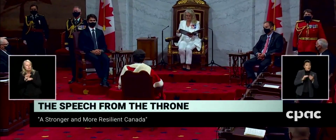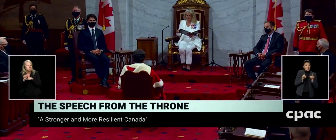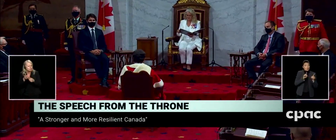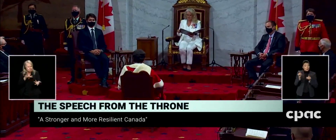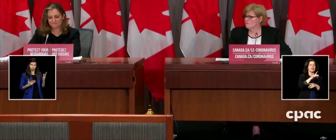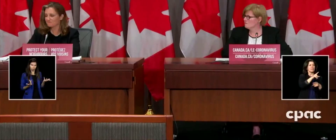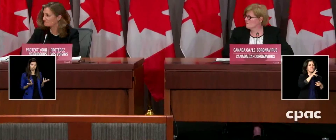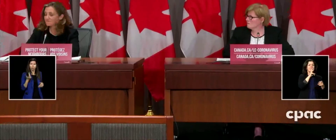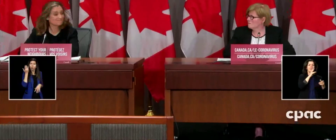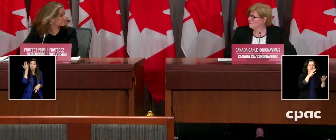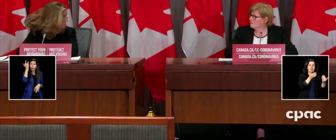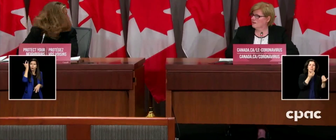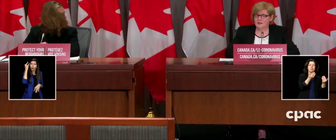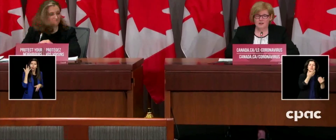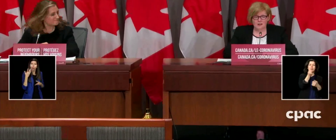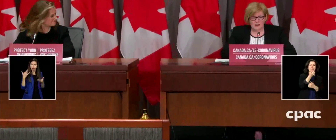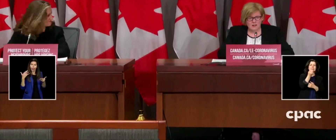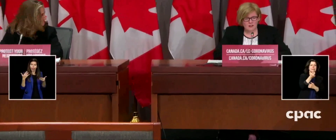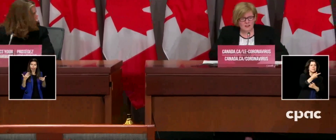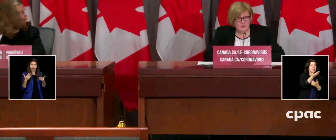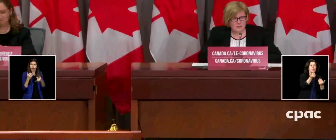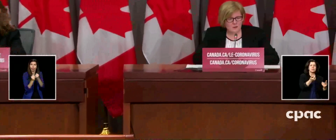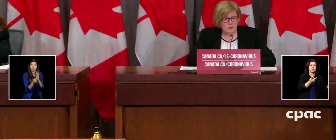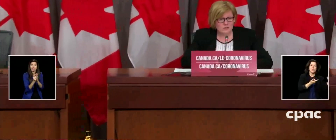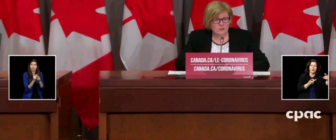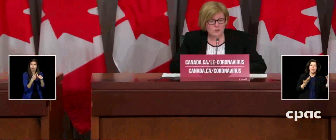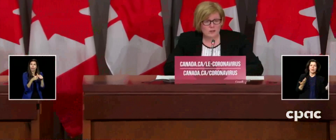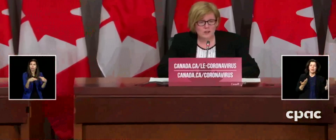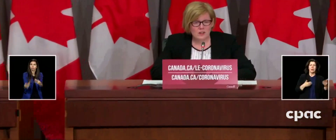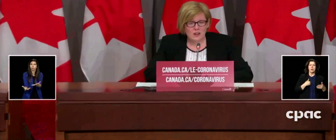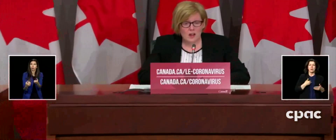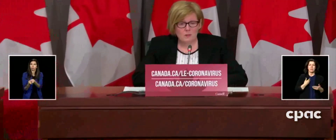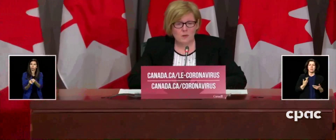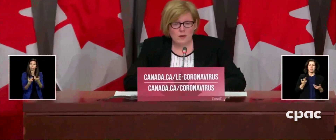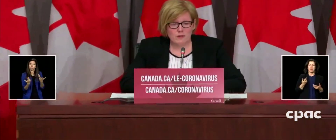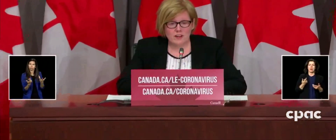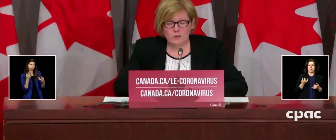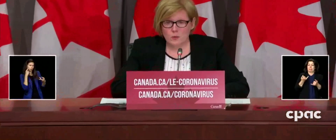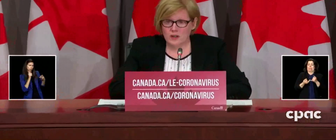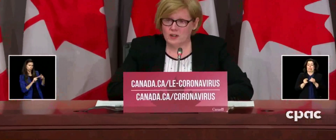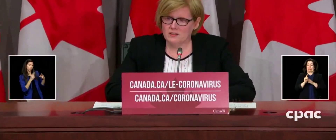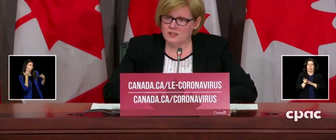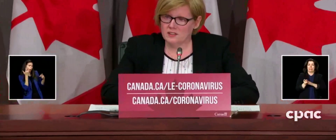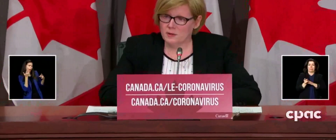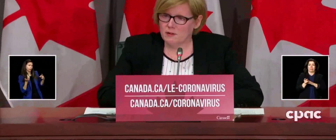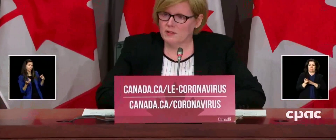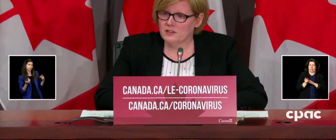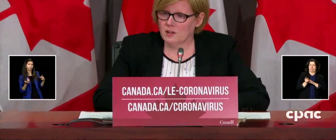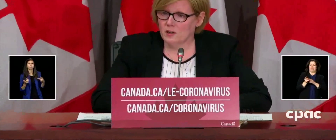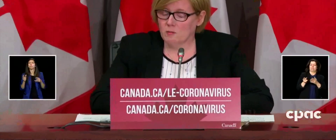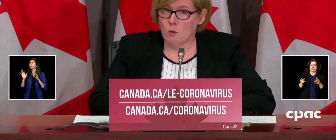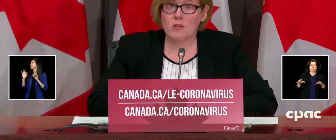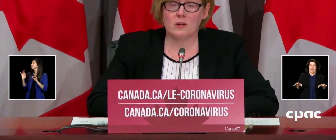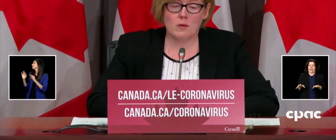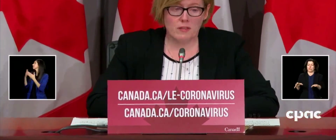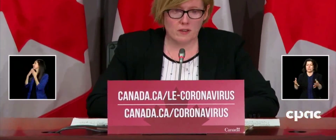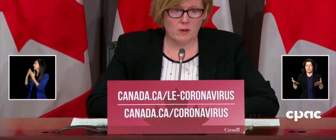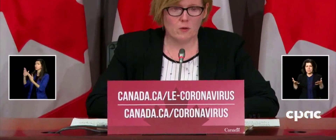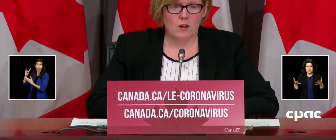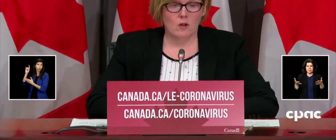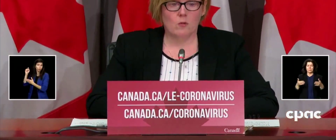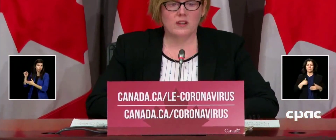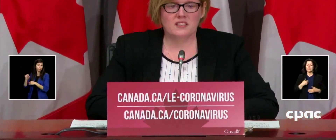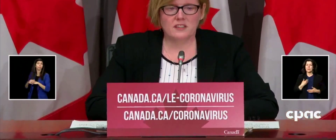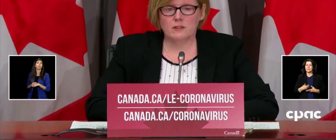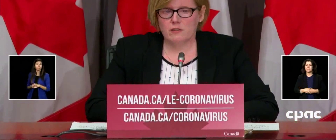speech, Freeland and Economic Minister Carla Qualtrough unveiled the proposed Canada Recovery Benefits Act to continue